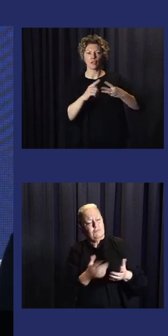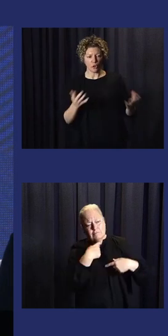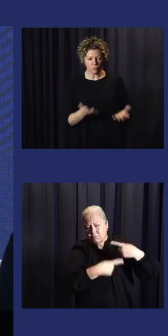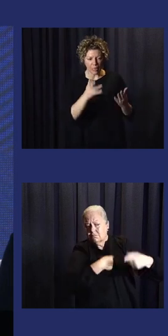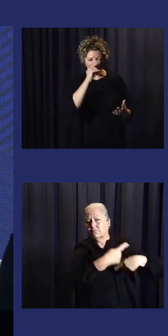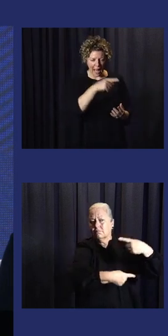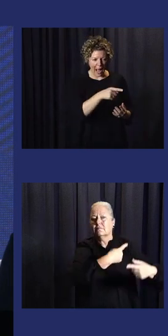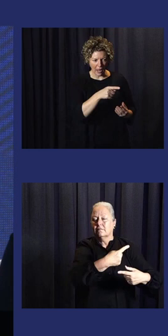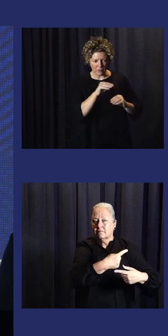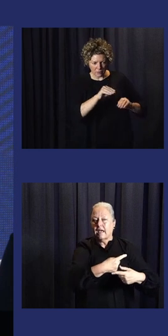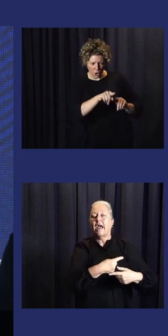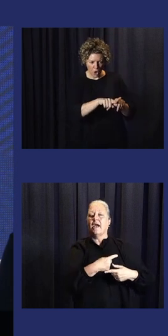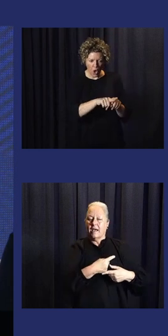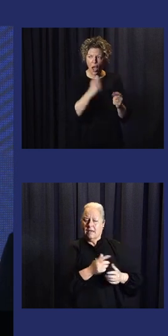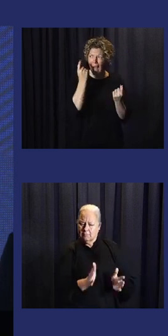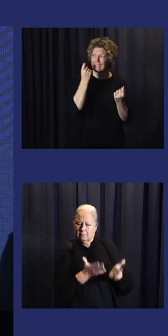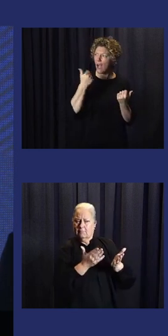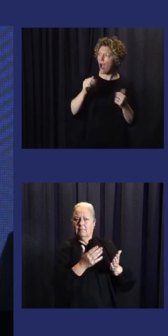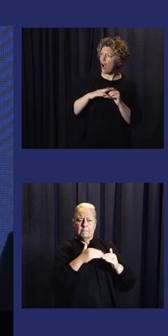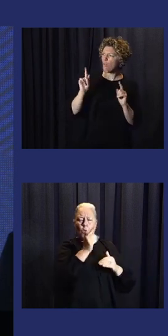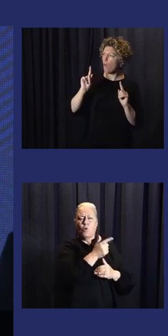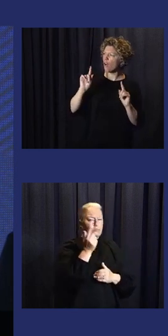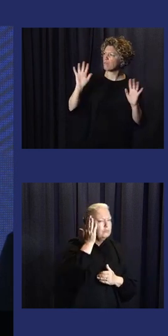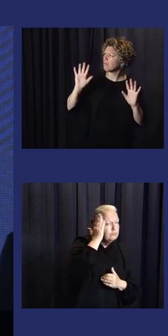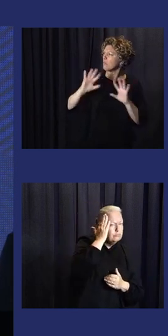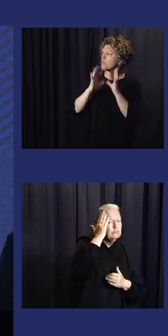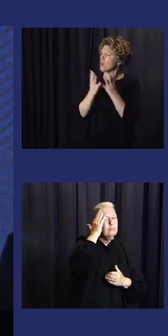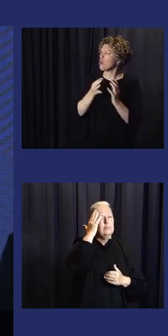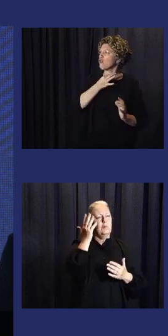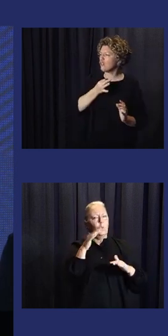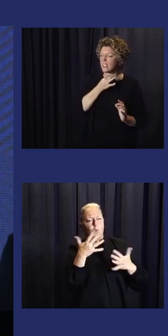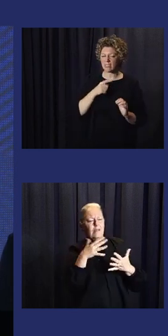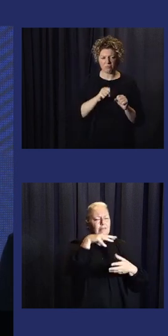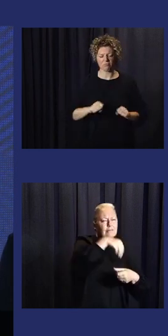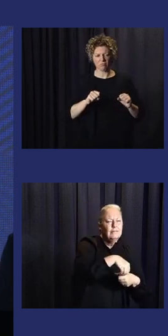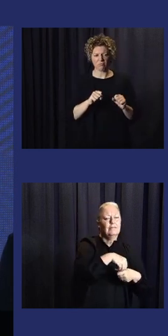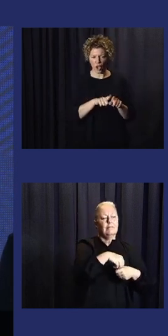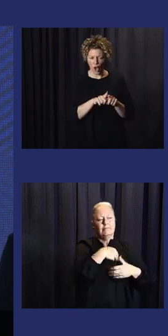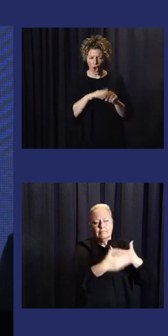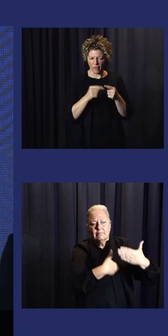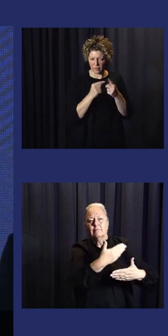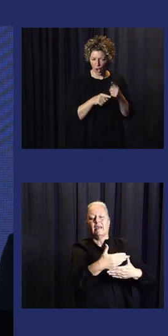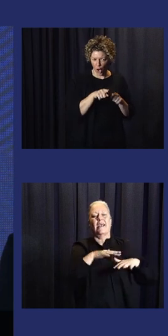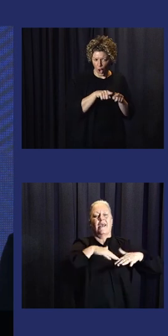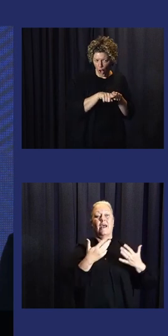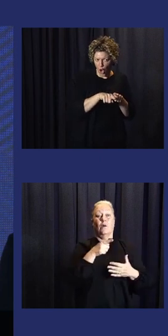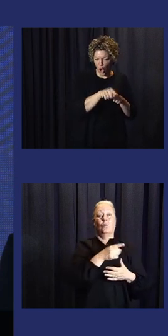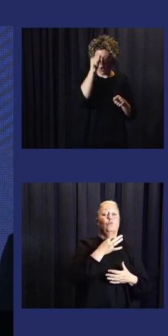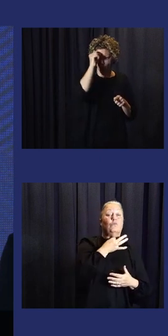and enhancing risk understanding to build resilience and reduce